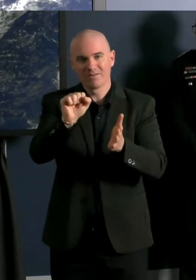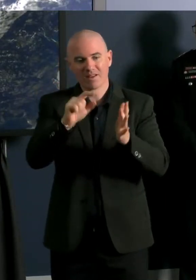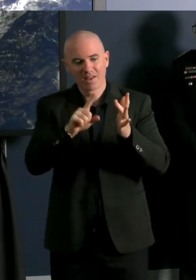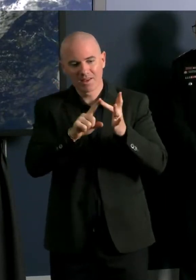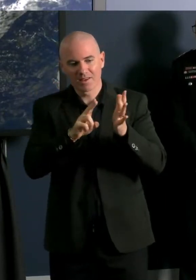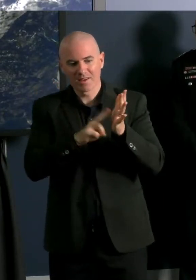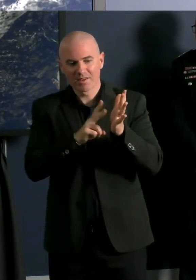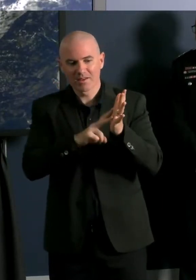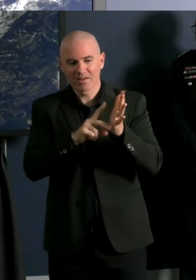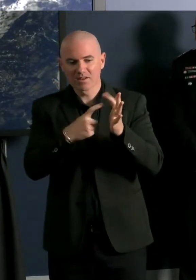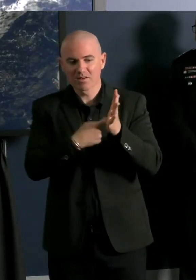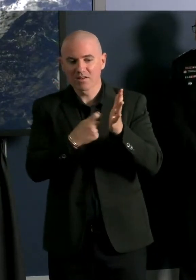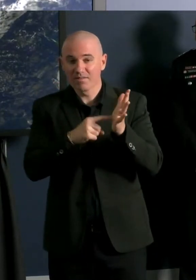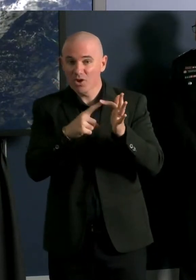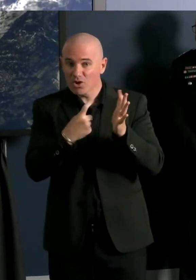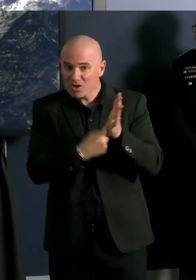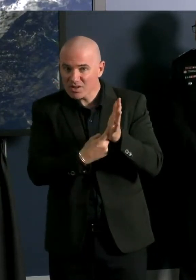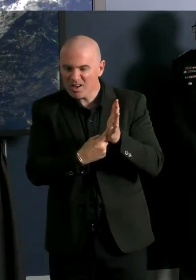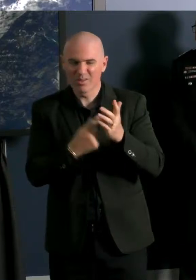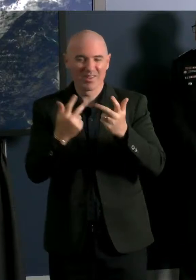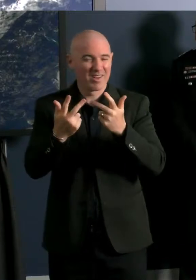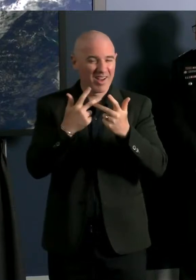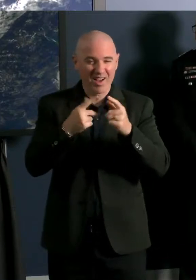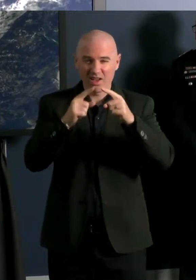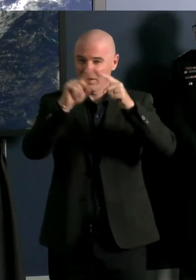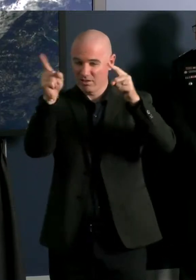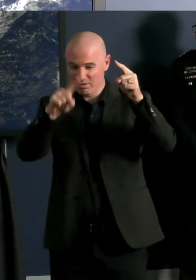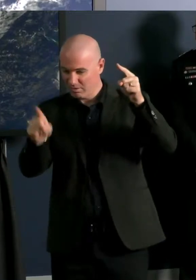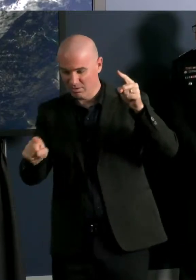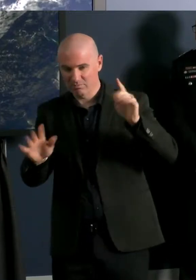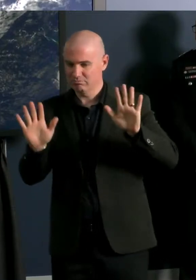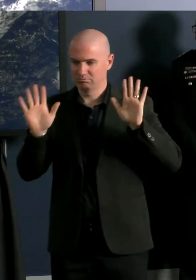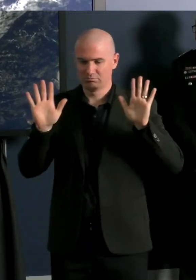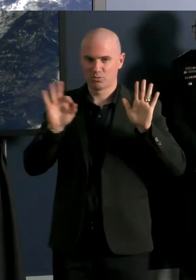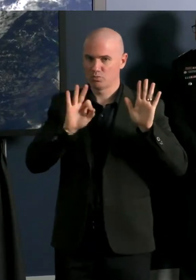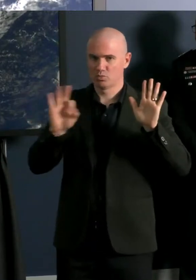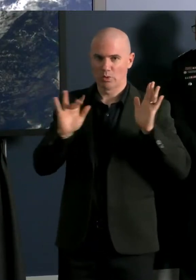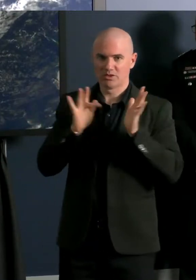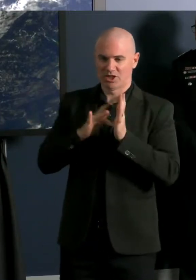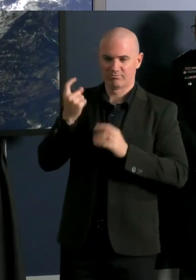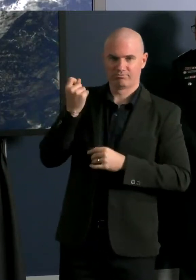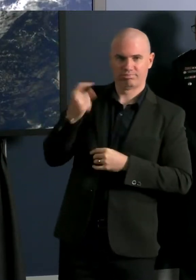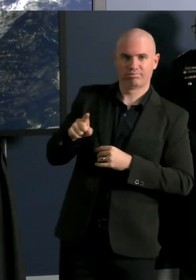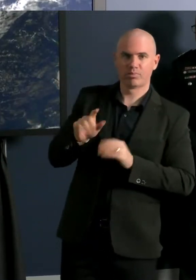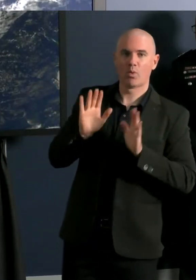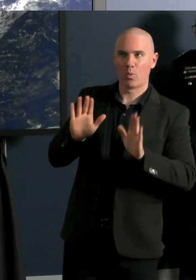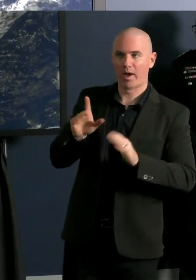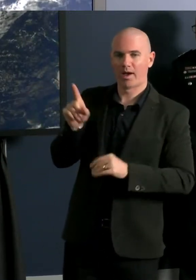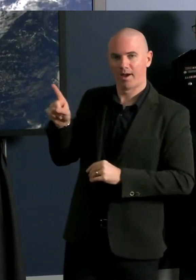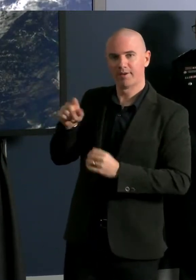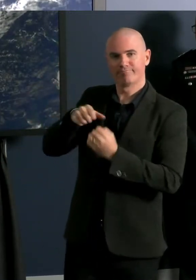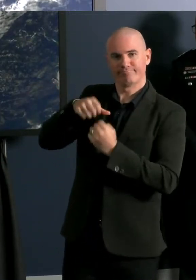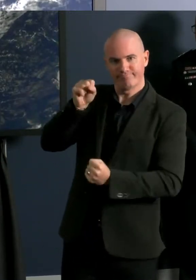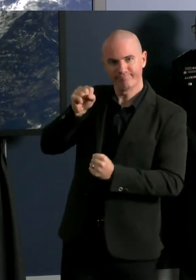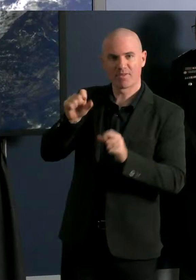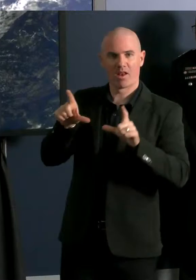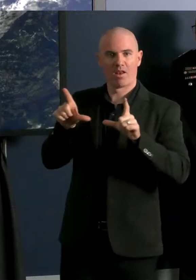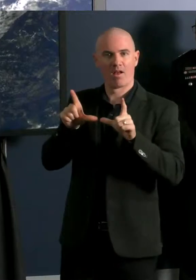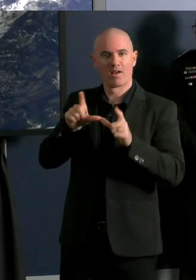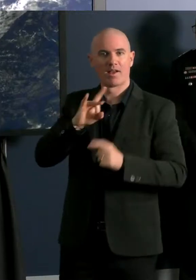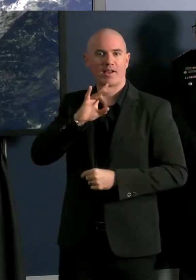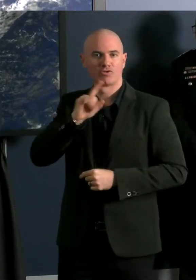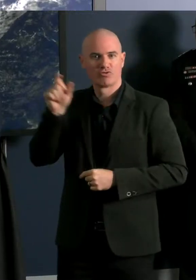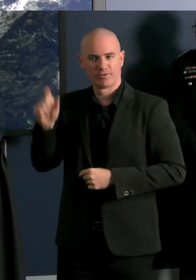any other parts of your electrical system. Leave that for a licensed electrician. We are well practiced, as we've heard from other speakers this afternoon, in